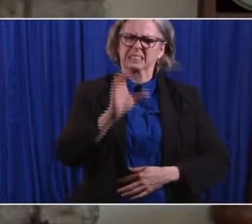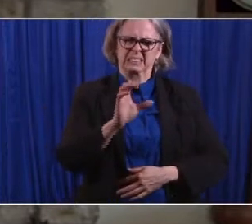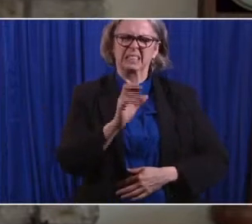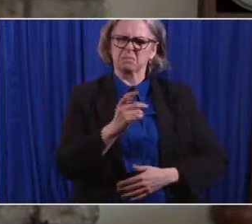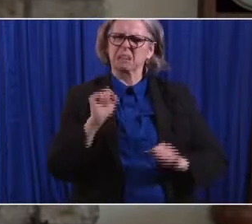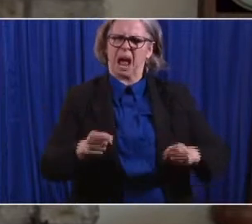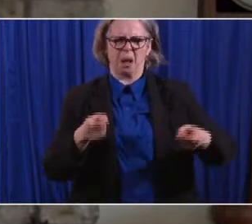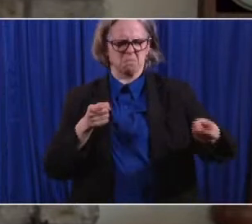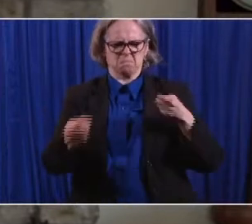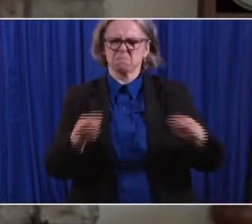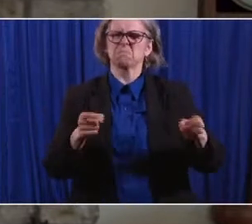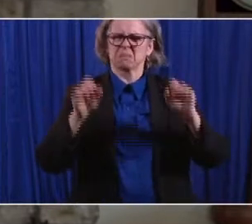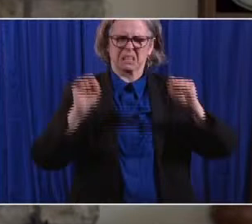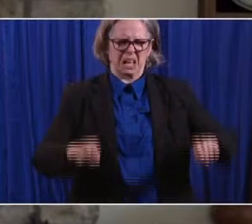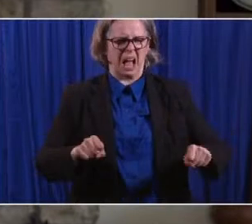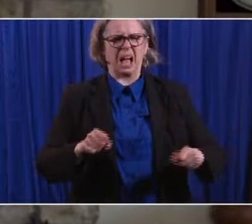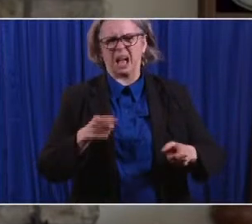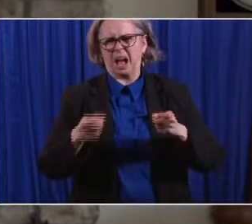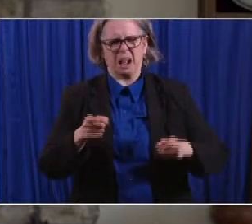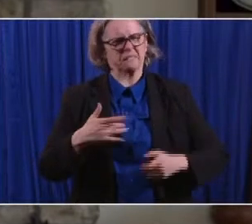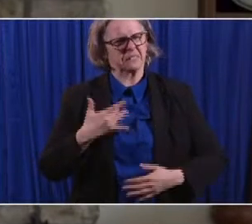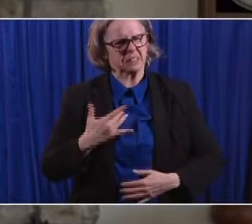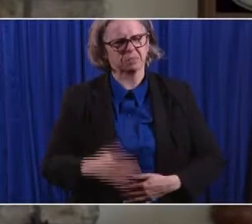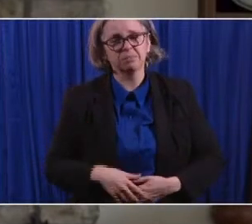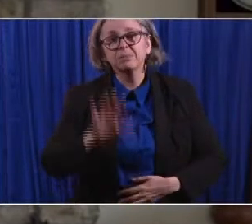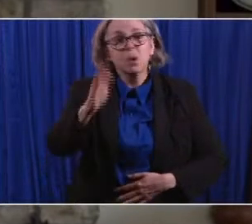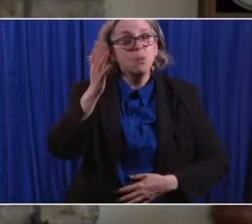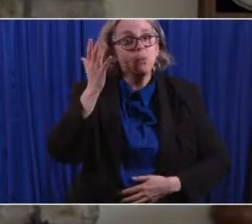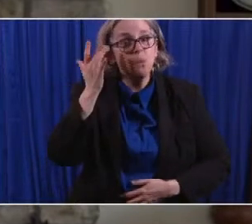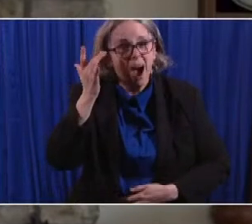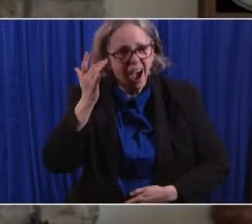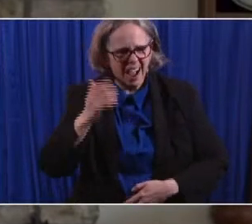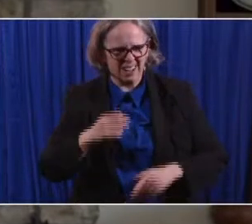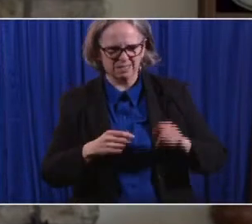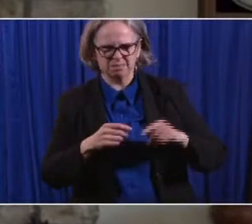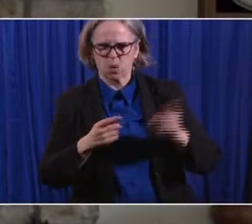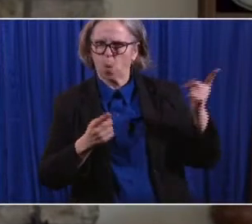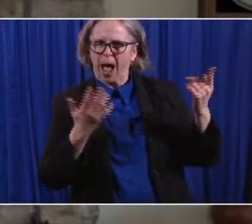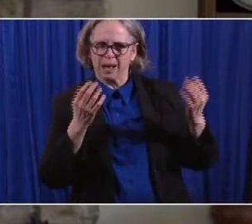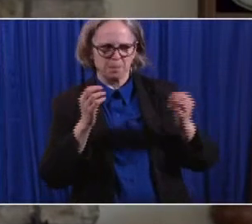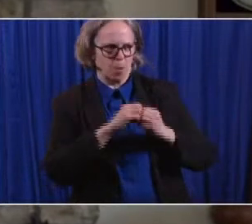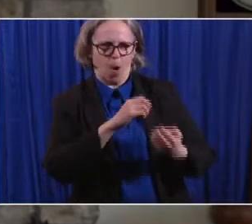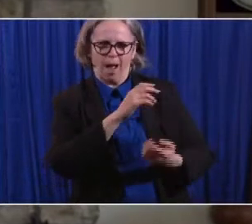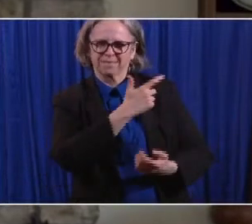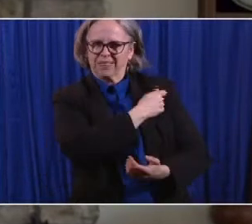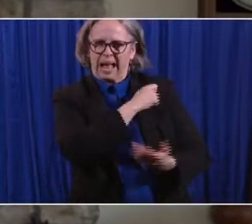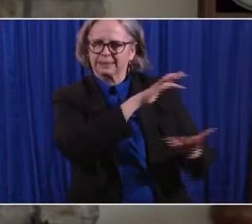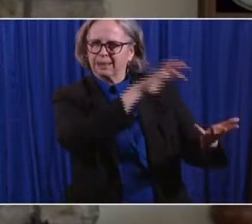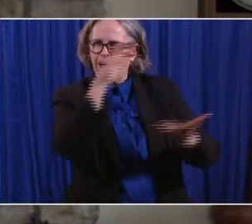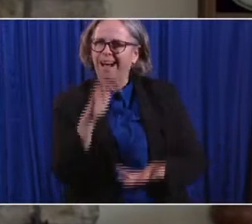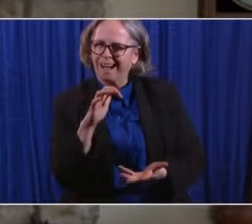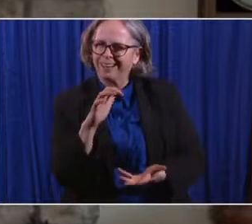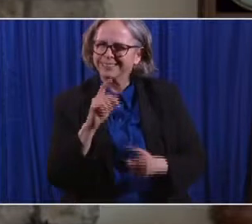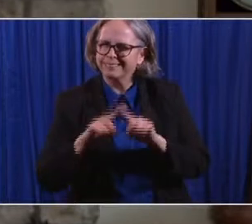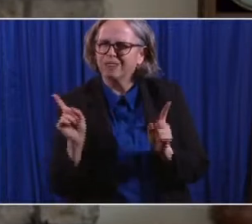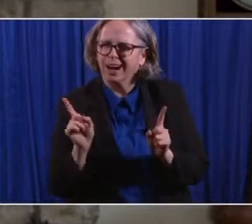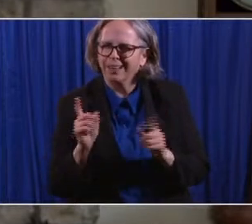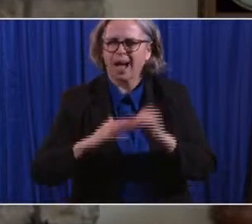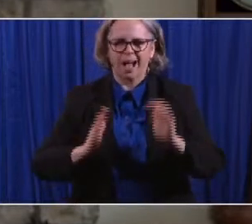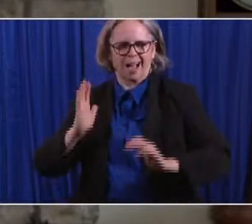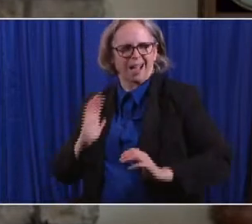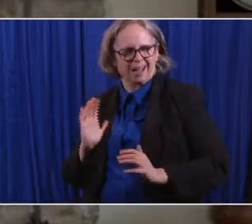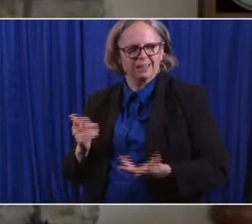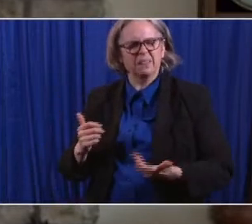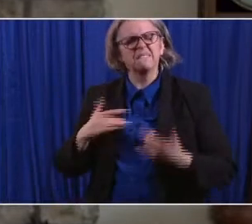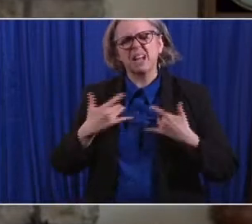of the great increase in the amount of the vaccine coming into the state of Ohio. This